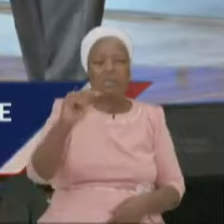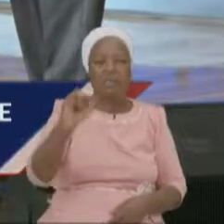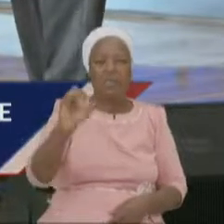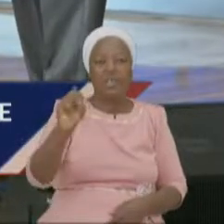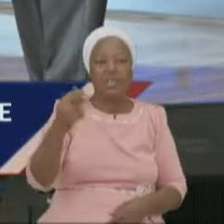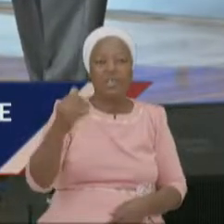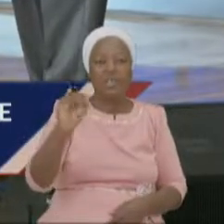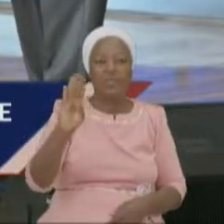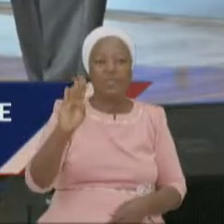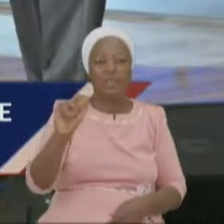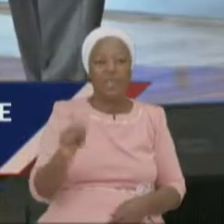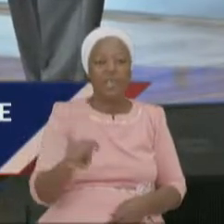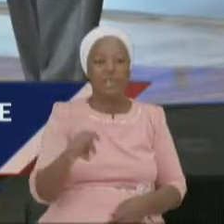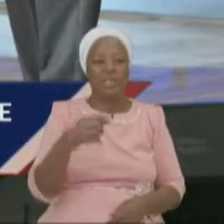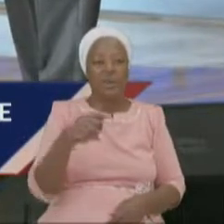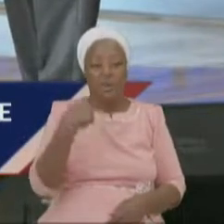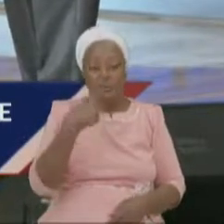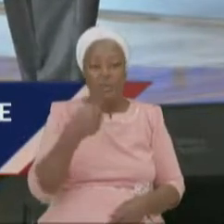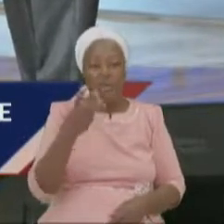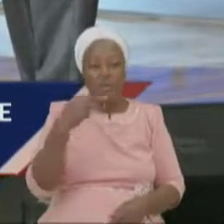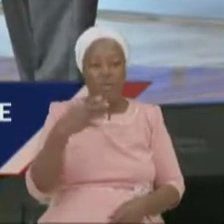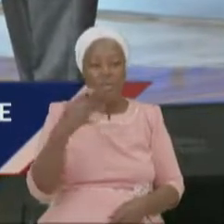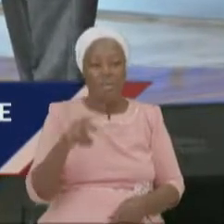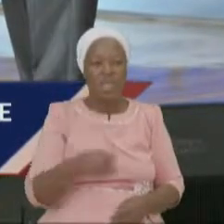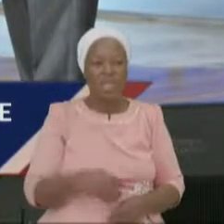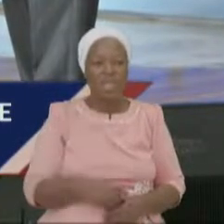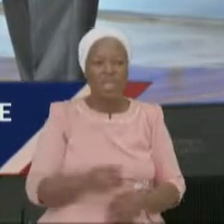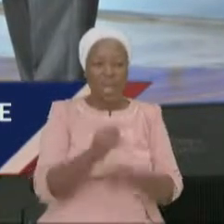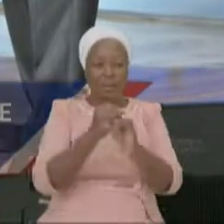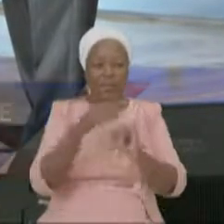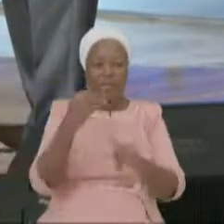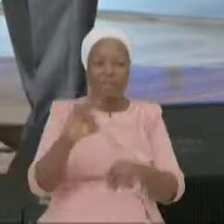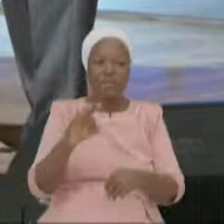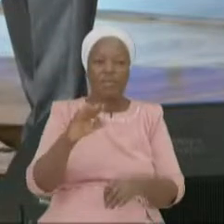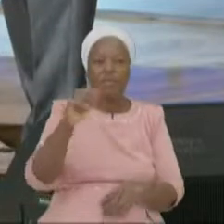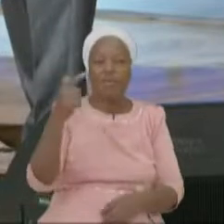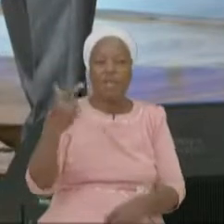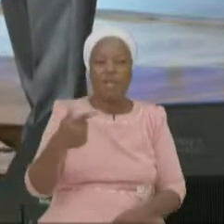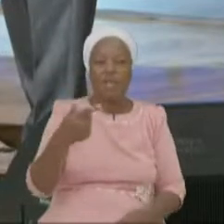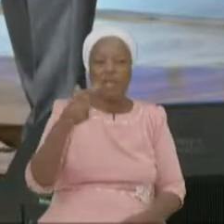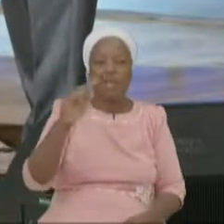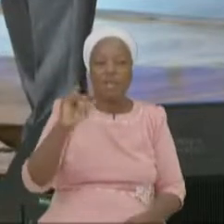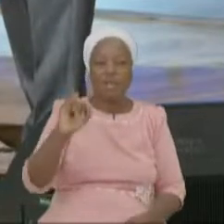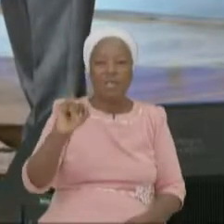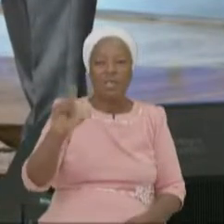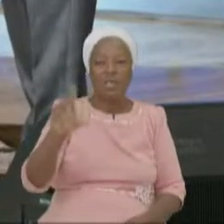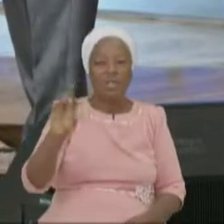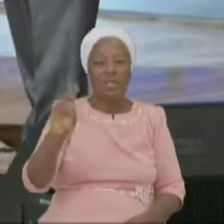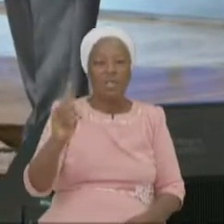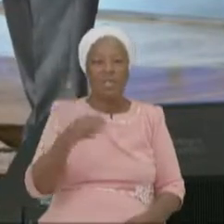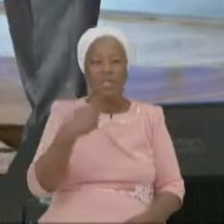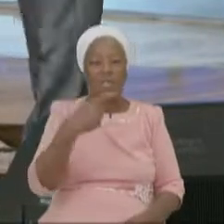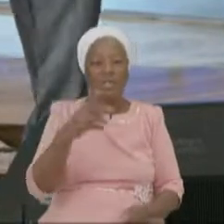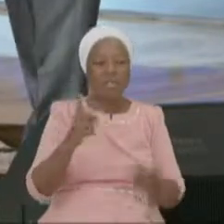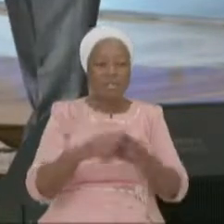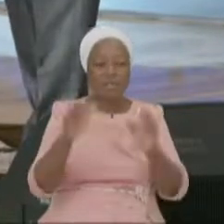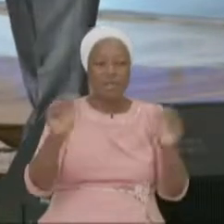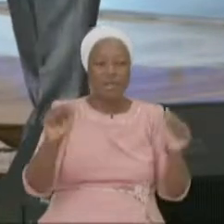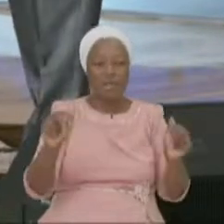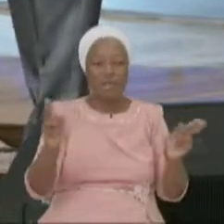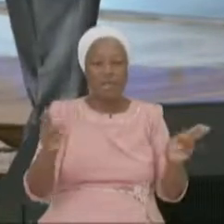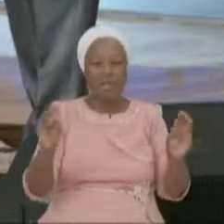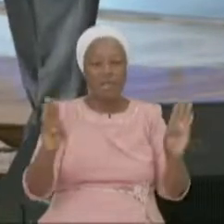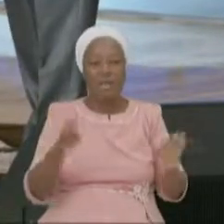said unto Ahab, as the Lord God of Israel liveth, before whom I